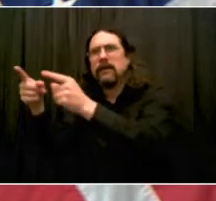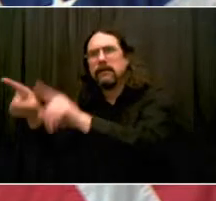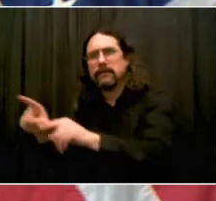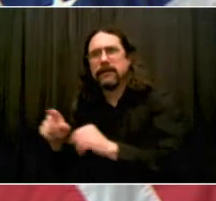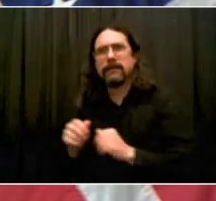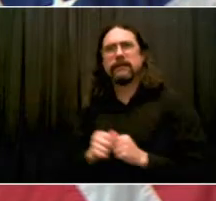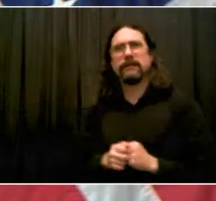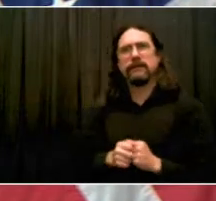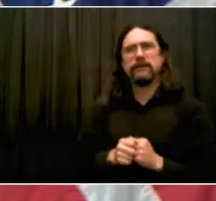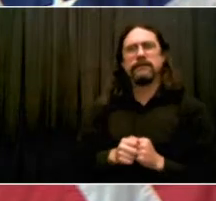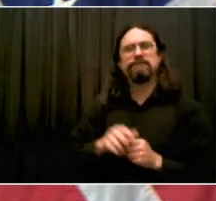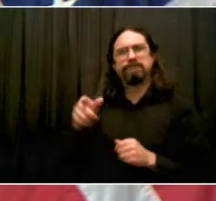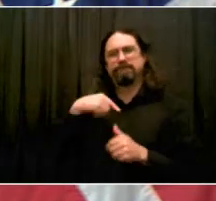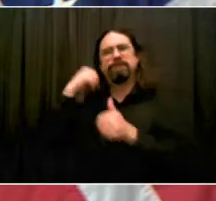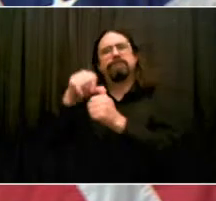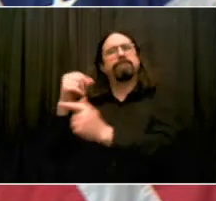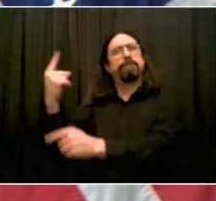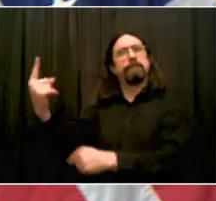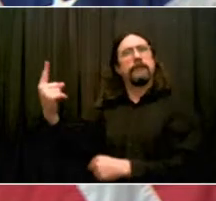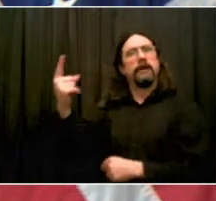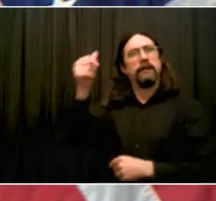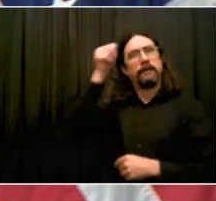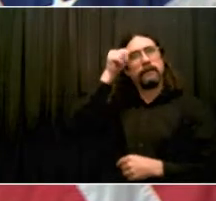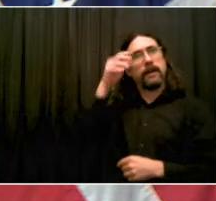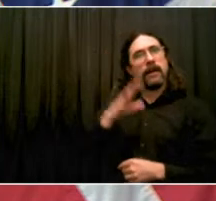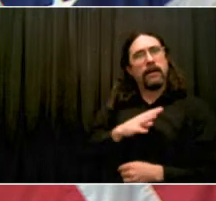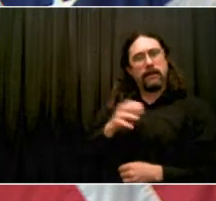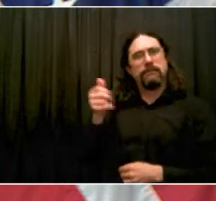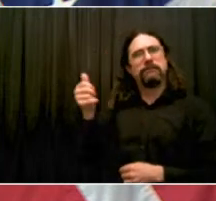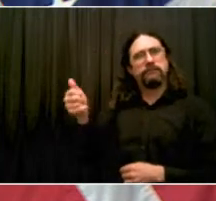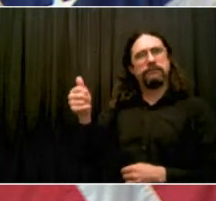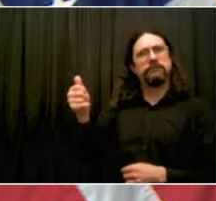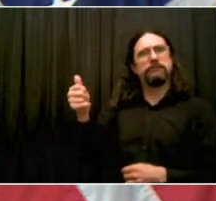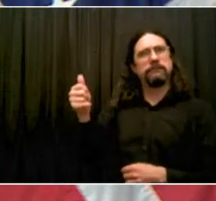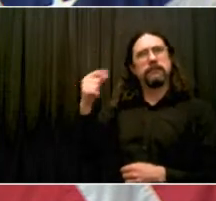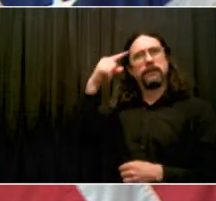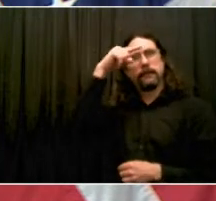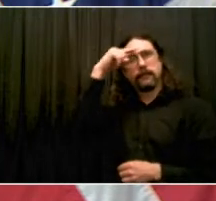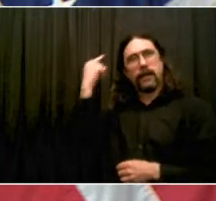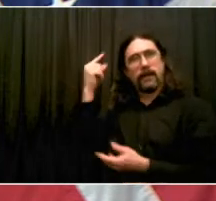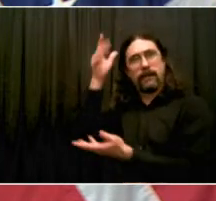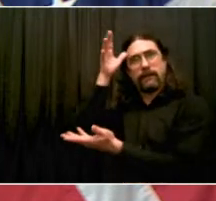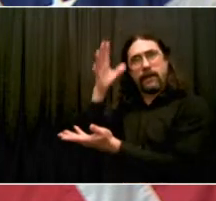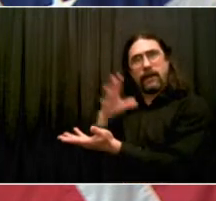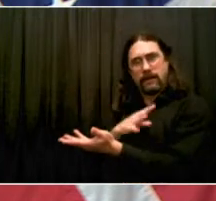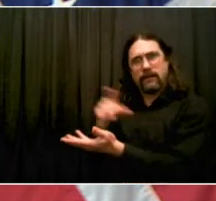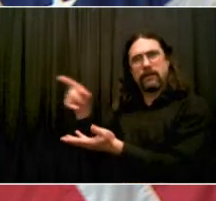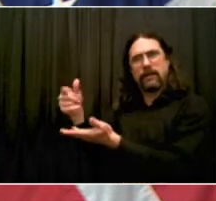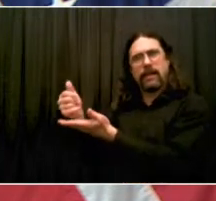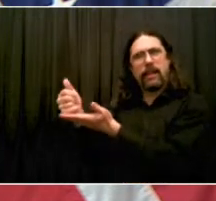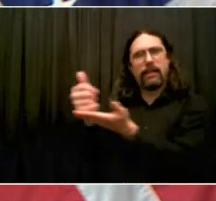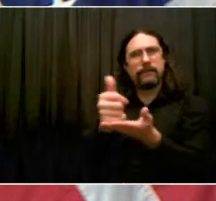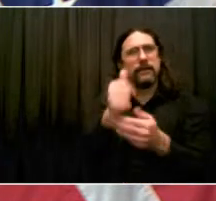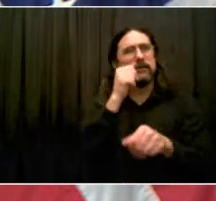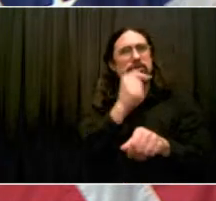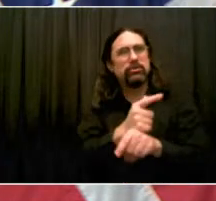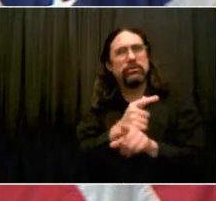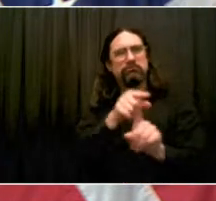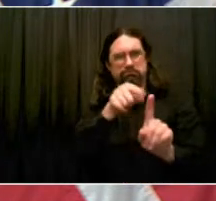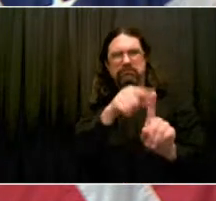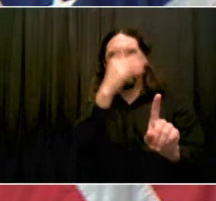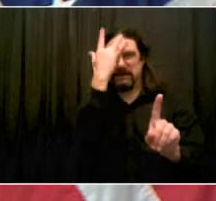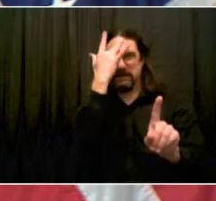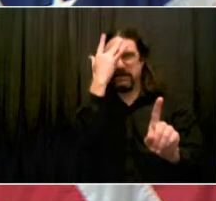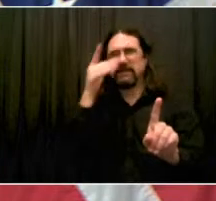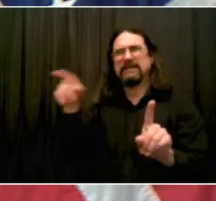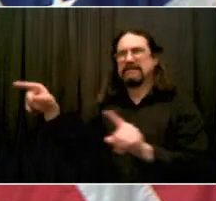us, to rush to his sister's side and help her while she was in crisis at a hospital. He would